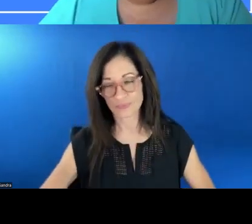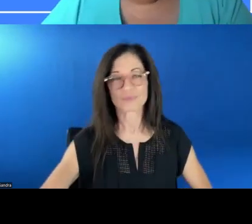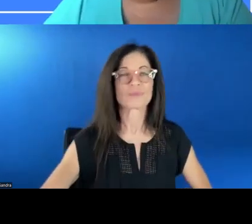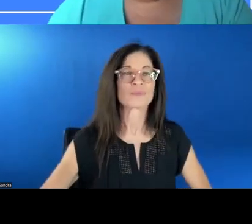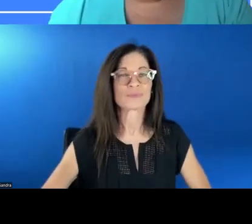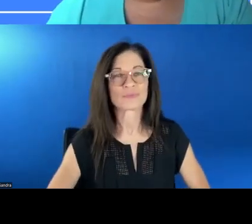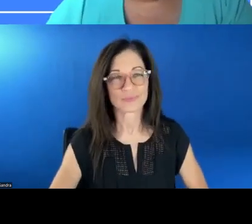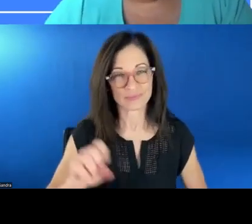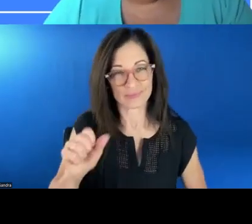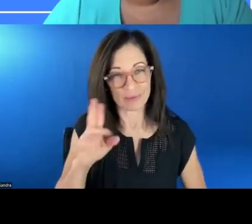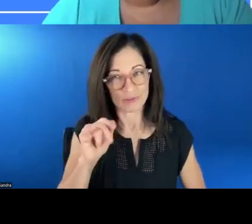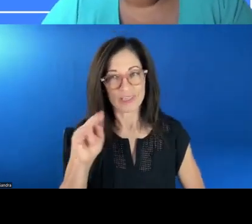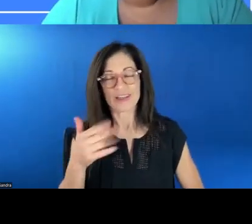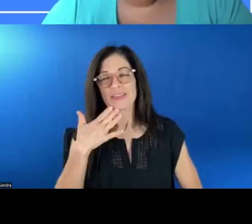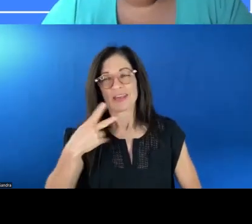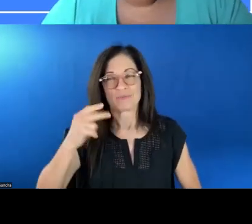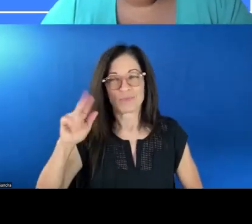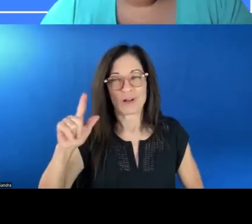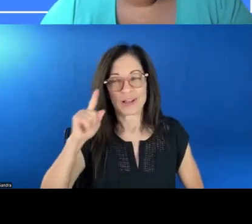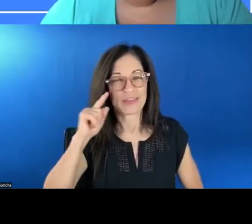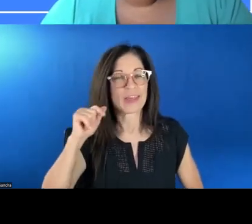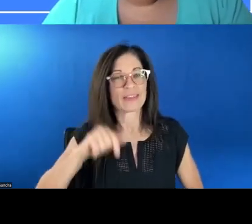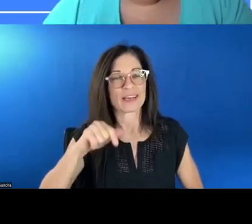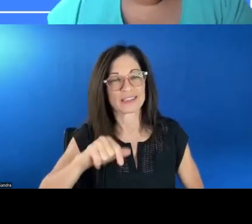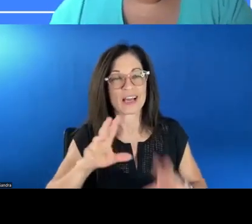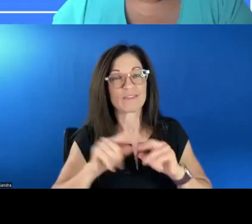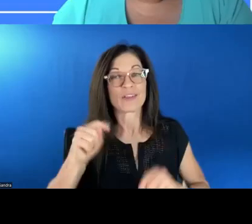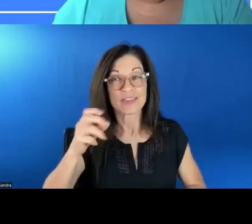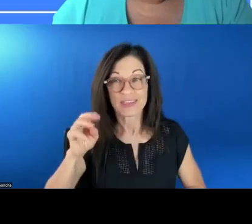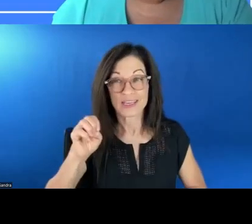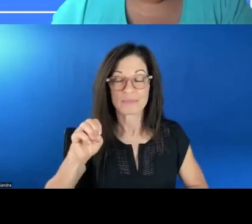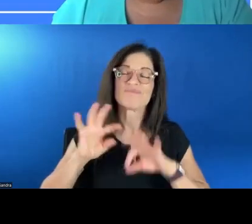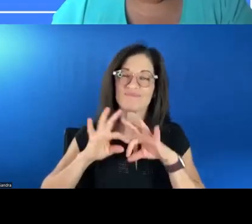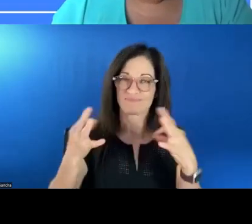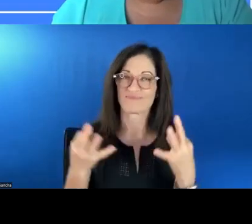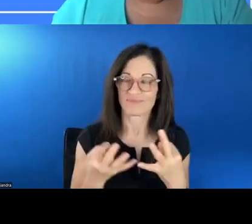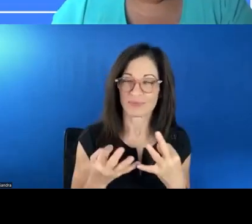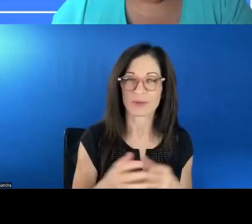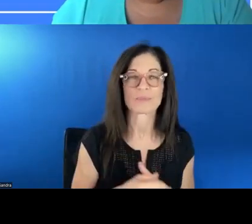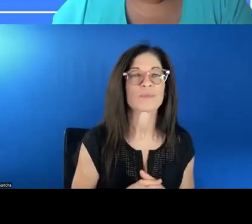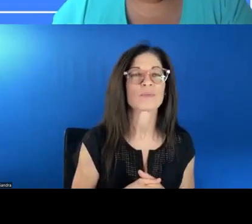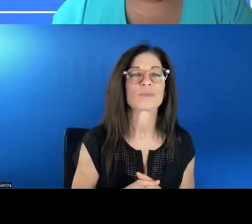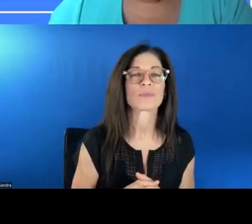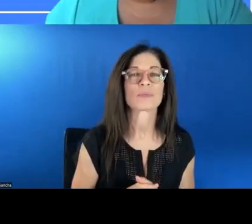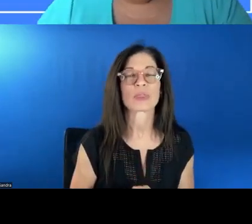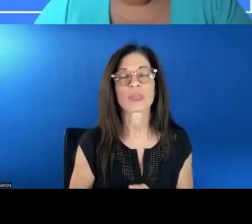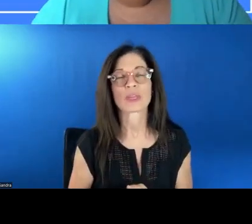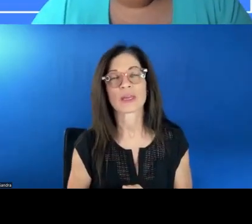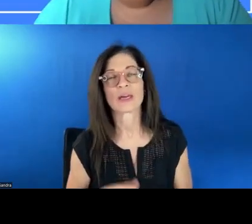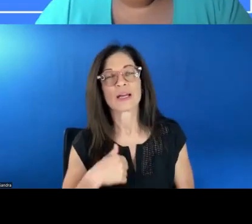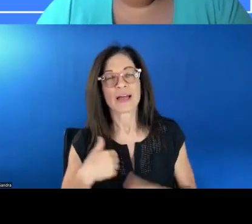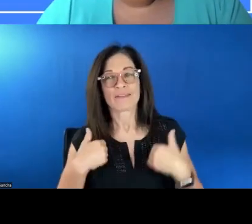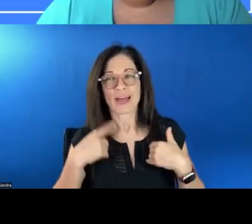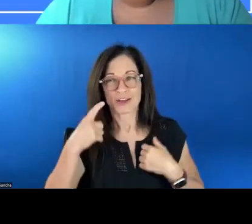Thank you, Paul. I think the theme of this conference has been family. And, you know, I've had a dream of bringing the jam to the